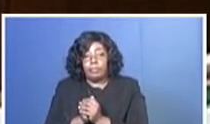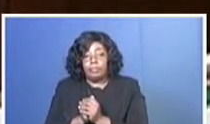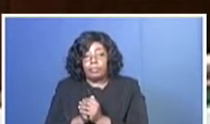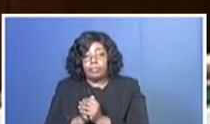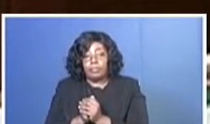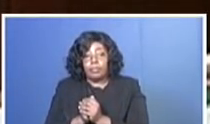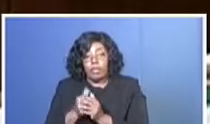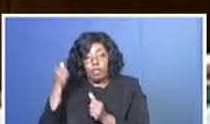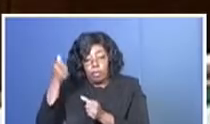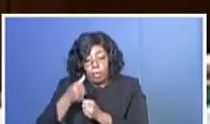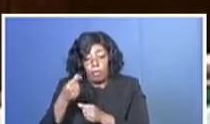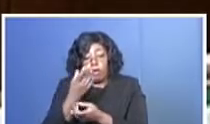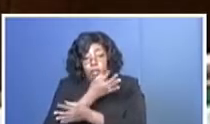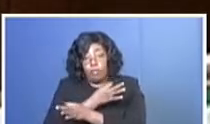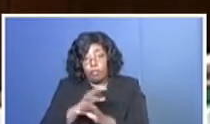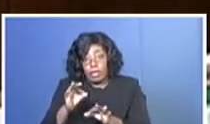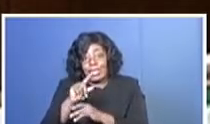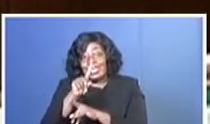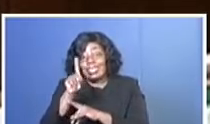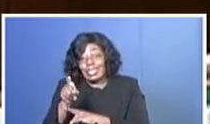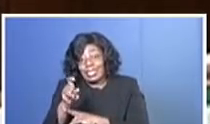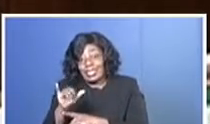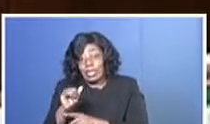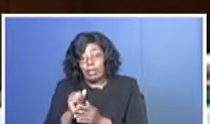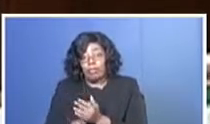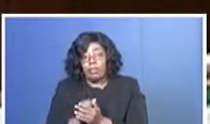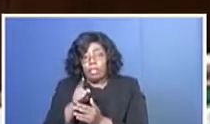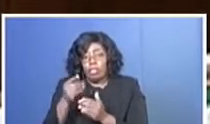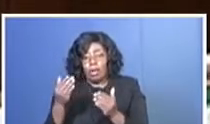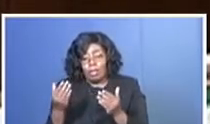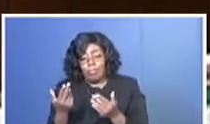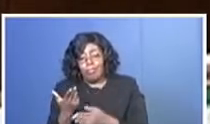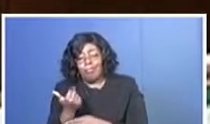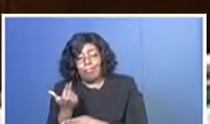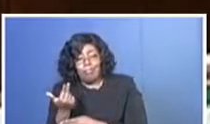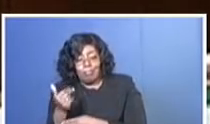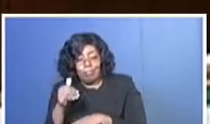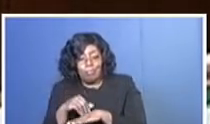Remember, free testing? You all laughed at us.